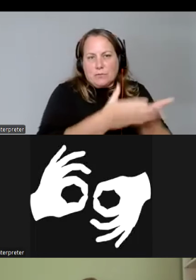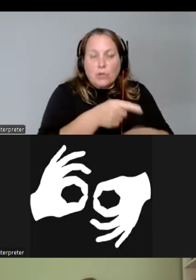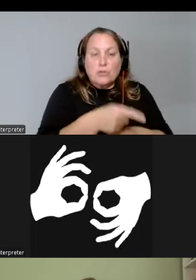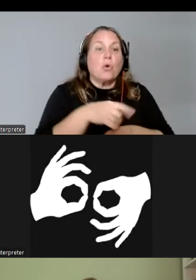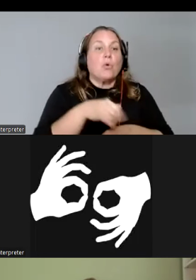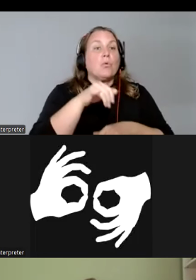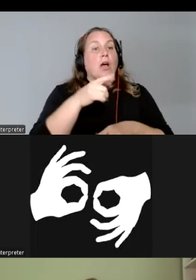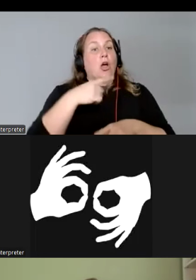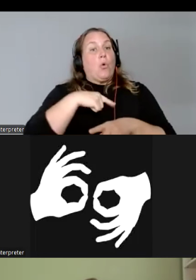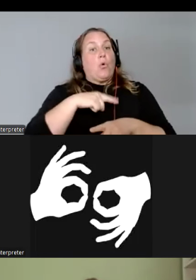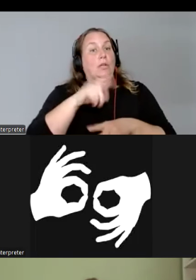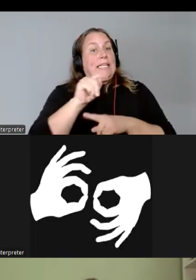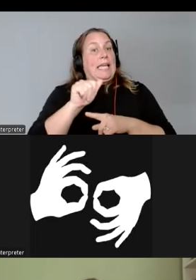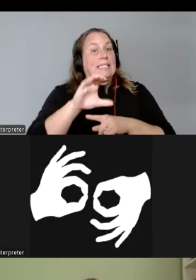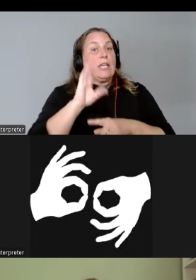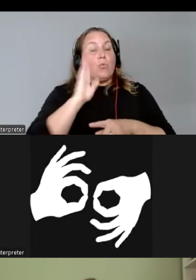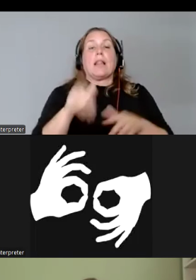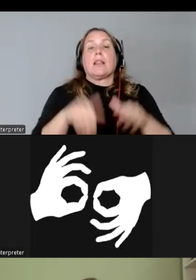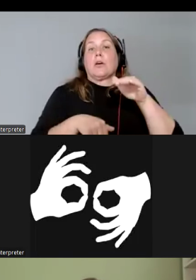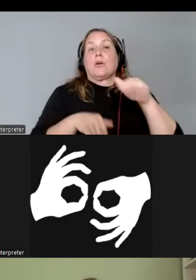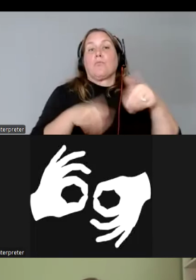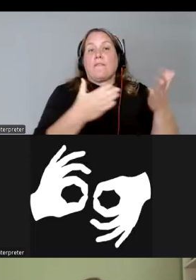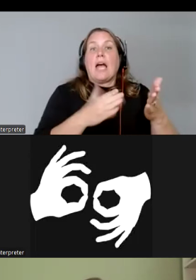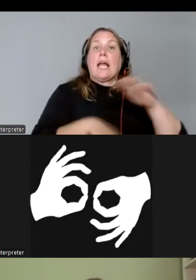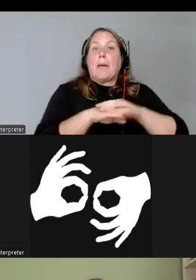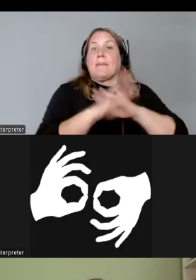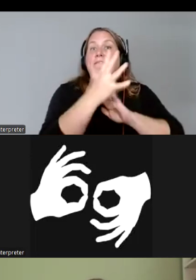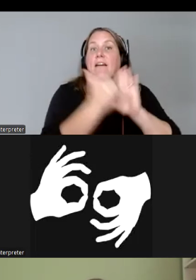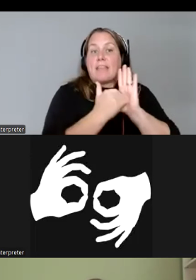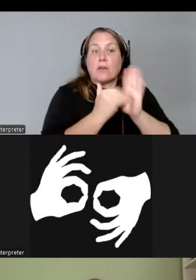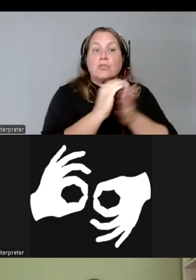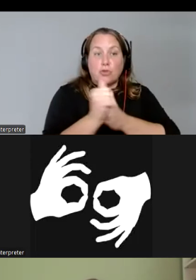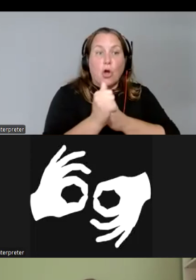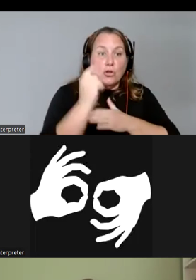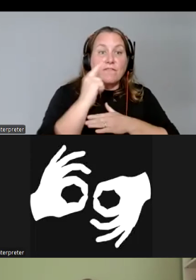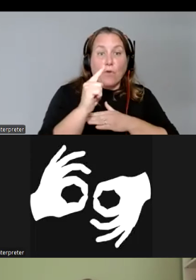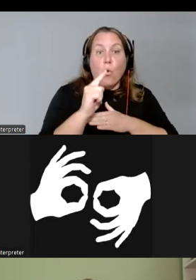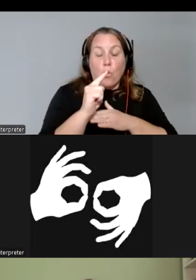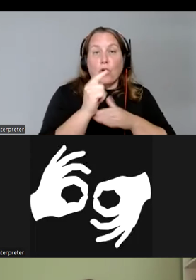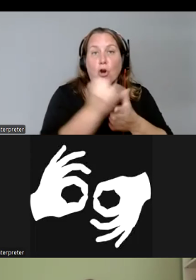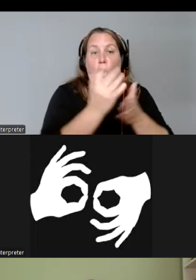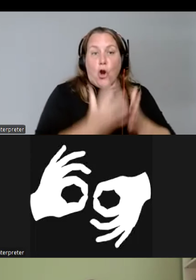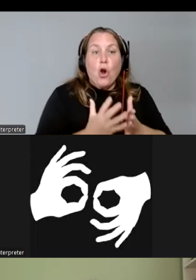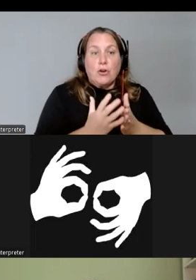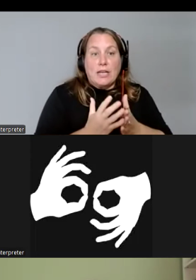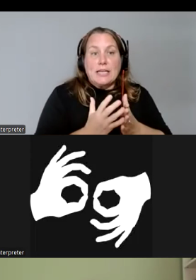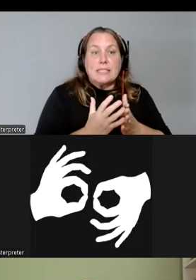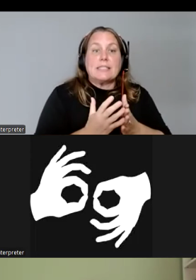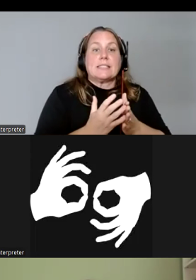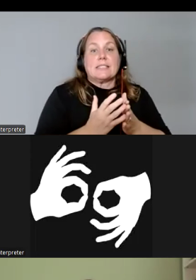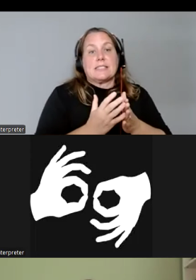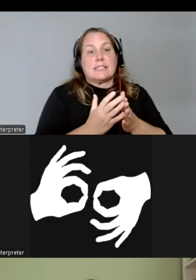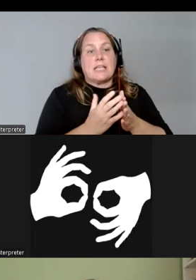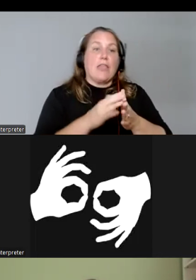to a maximum of $5,000 toward accessibility costs for artists incurred during the project. And this